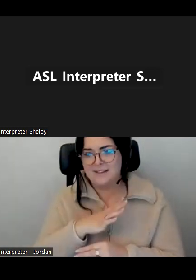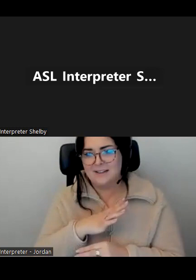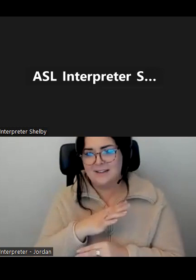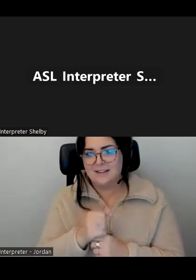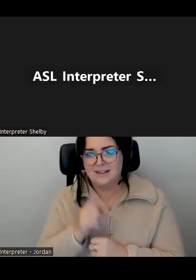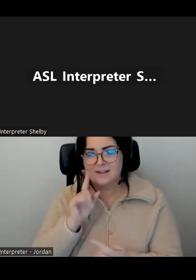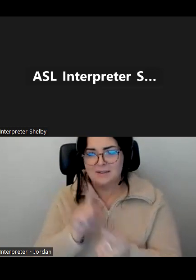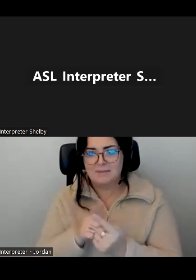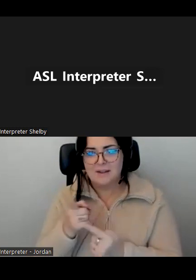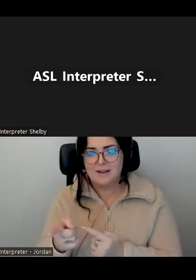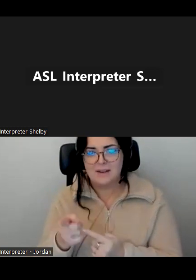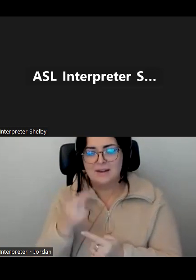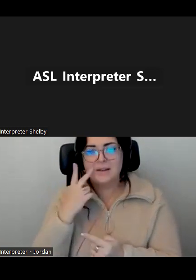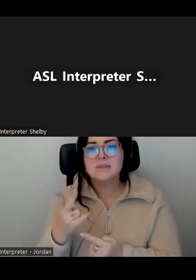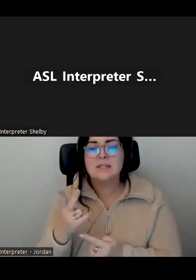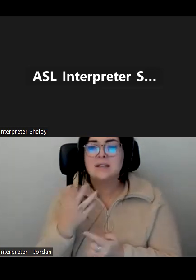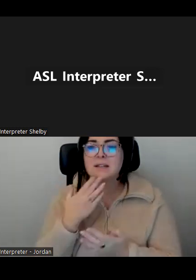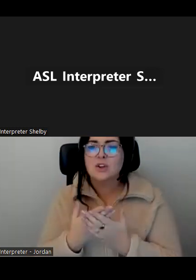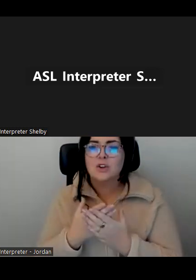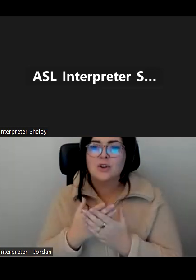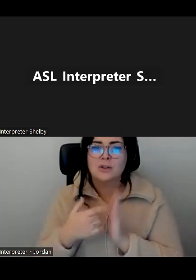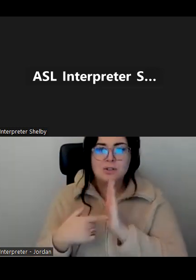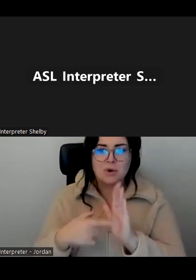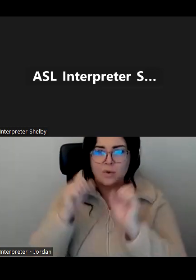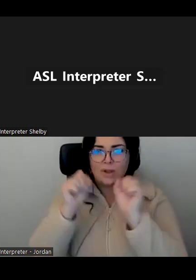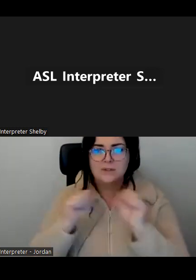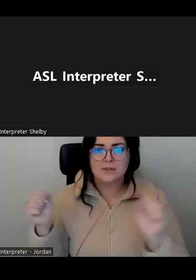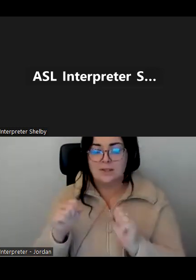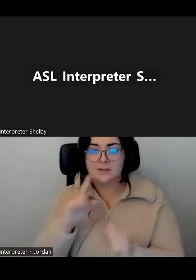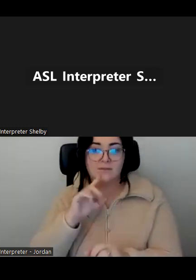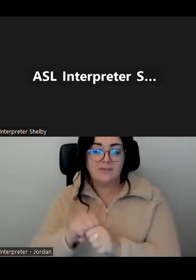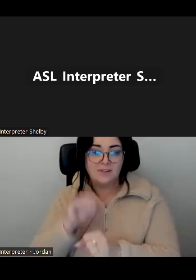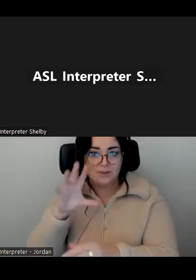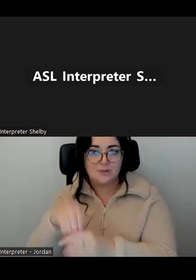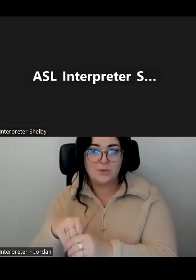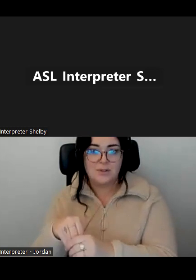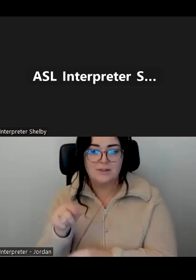met him and I've seen demonstrations or participated in some of his things. And